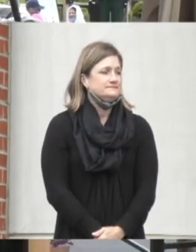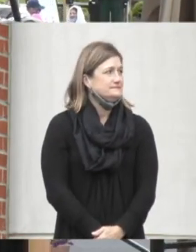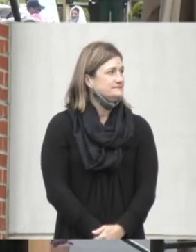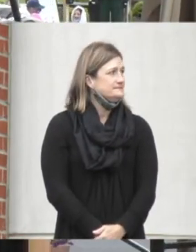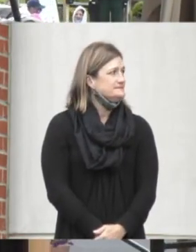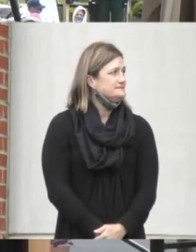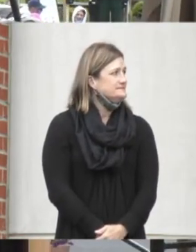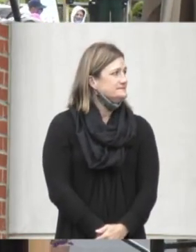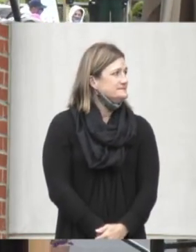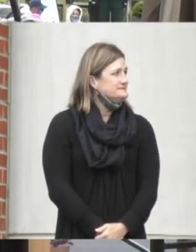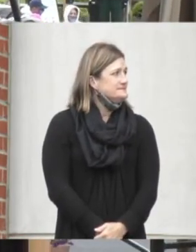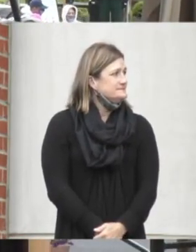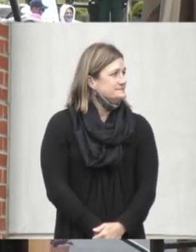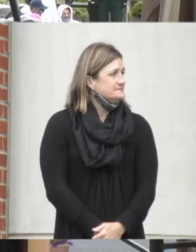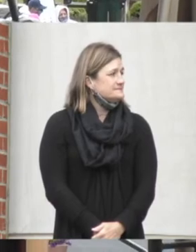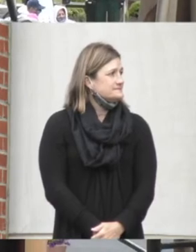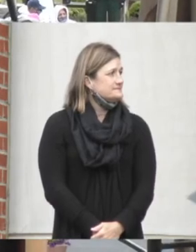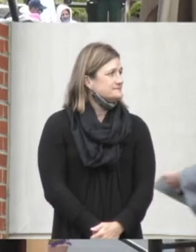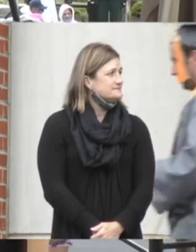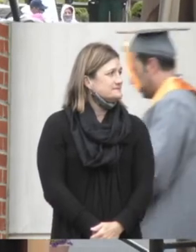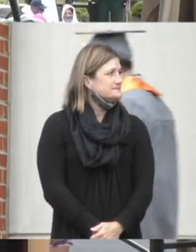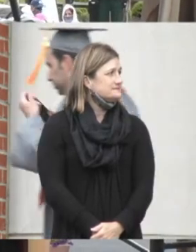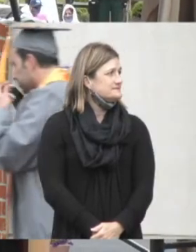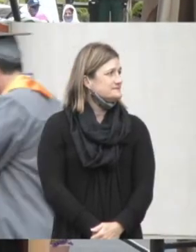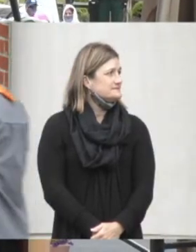Attaboy, PC.